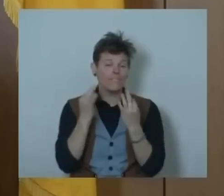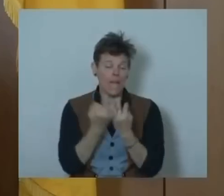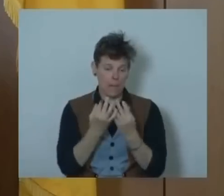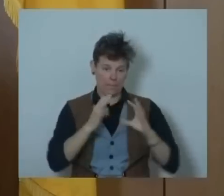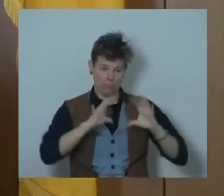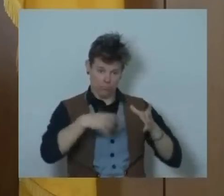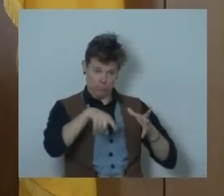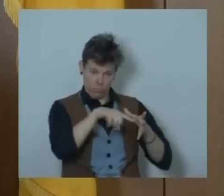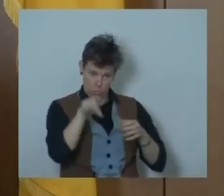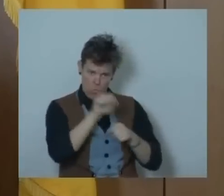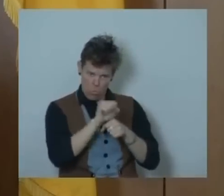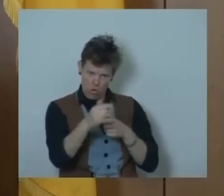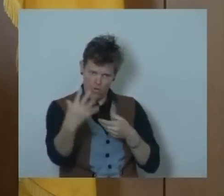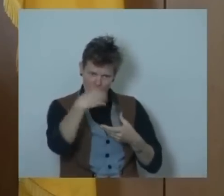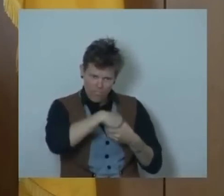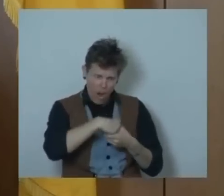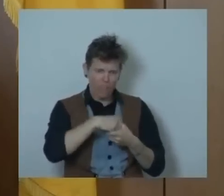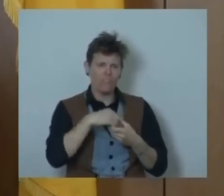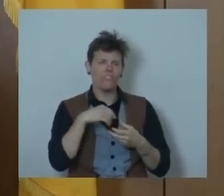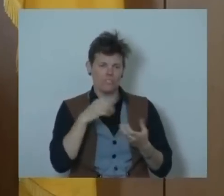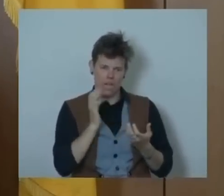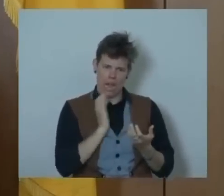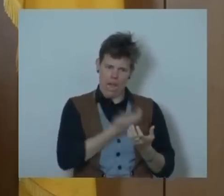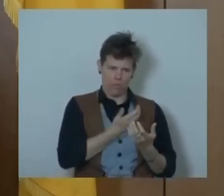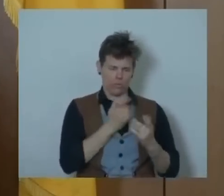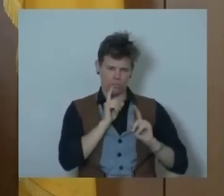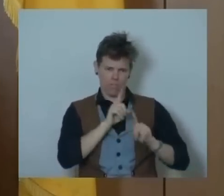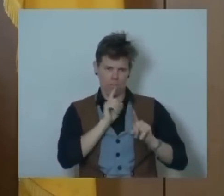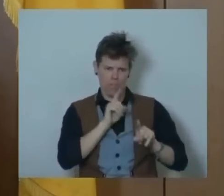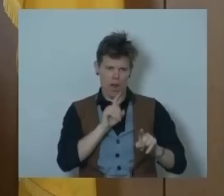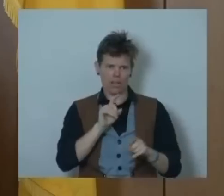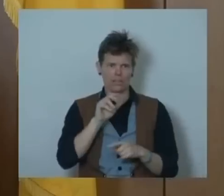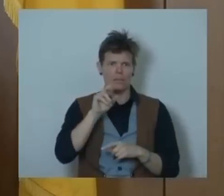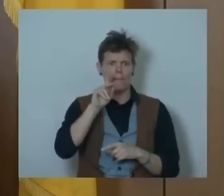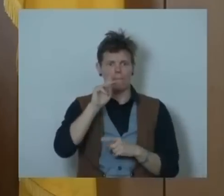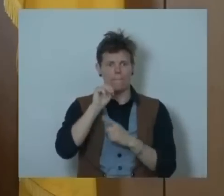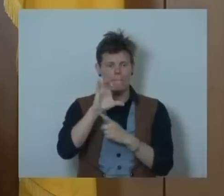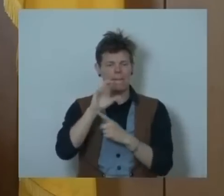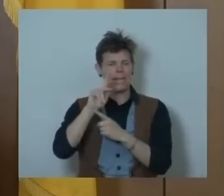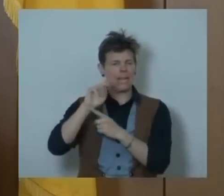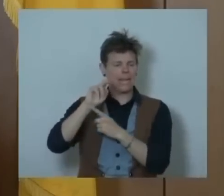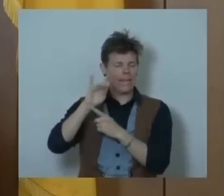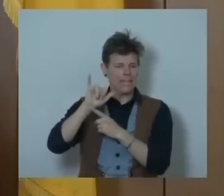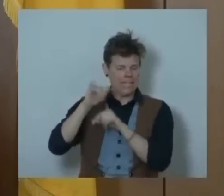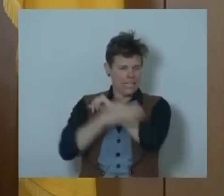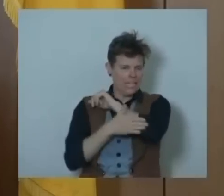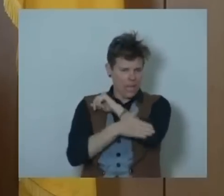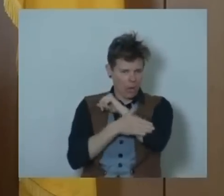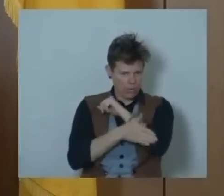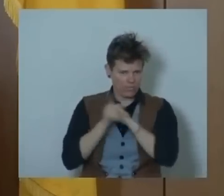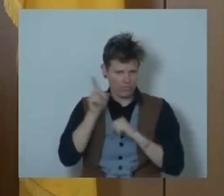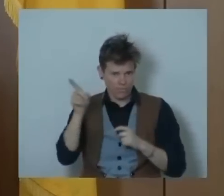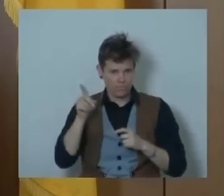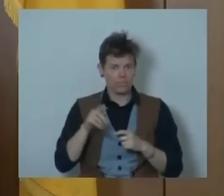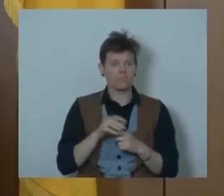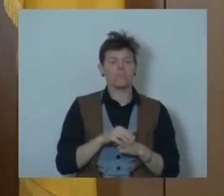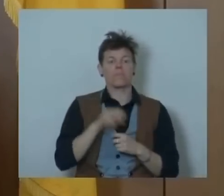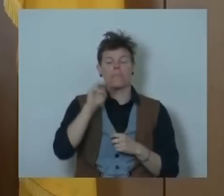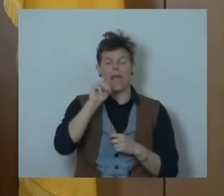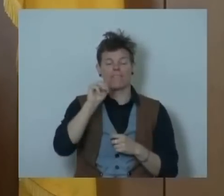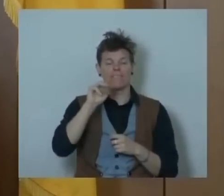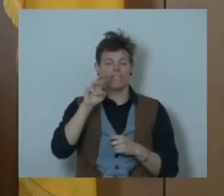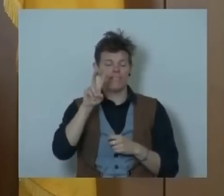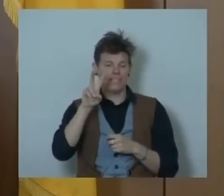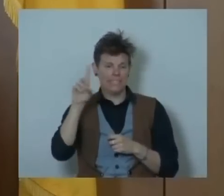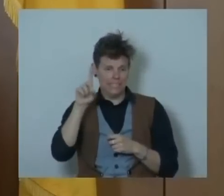response in McKinley County, and you're answering questions. That MVD workers and tax and rev workers have been reassigned to